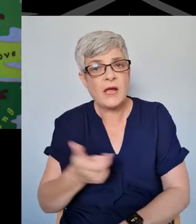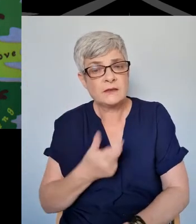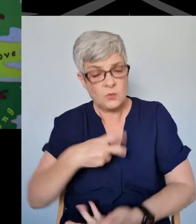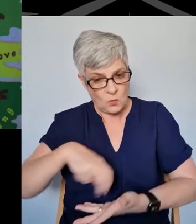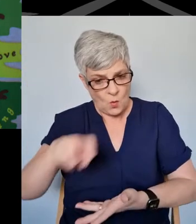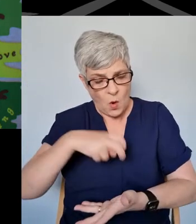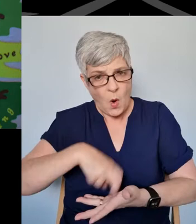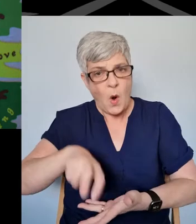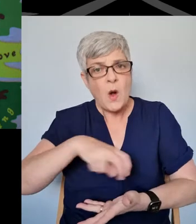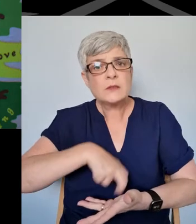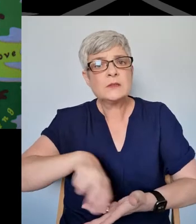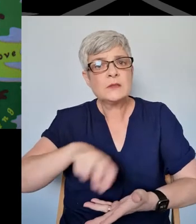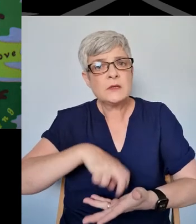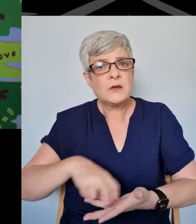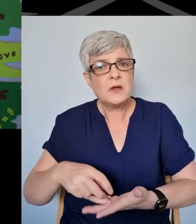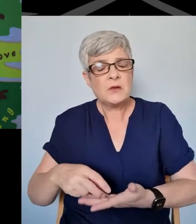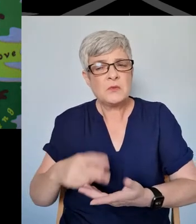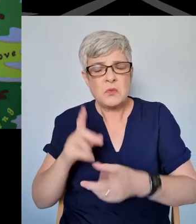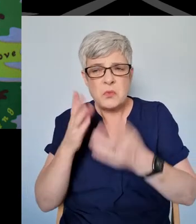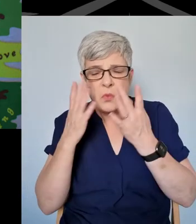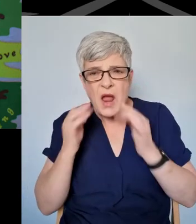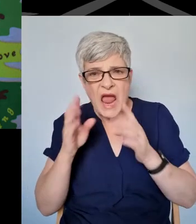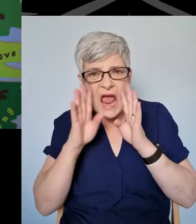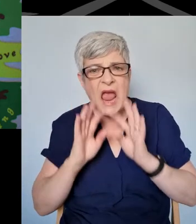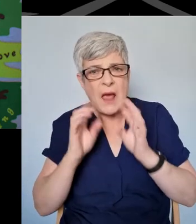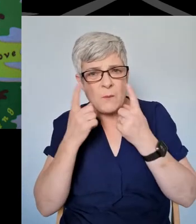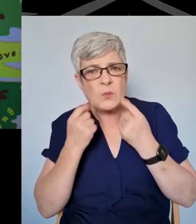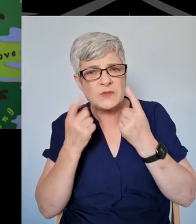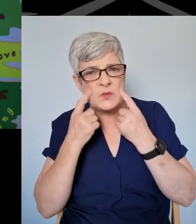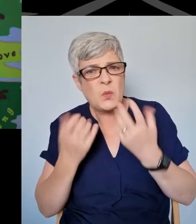on earth for us, who wept with us and died for us.